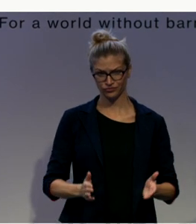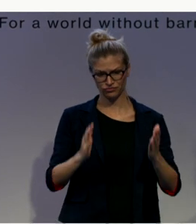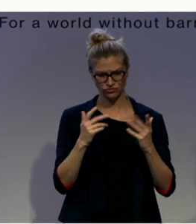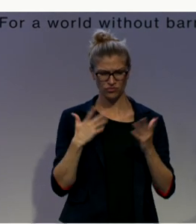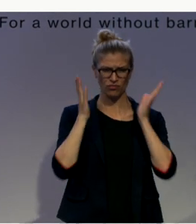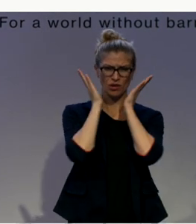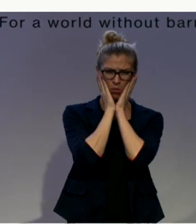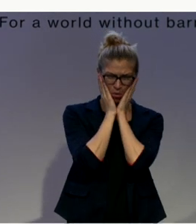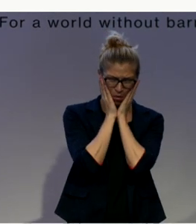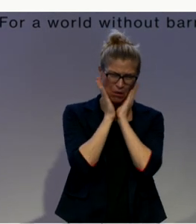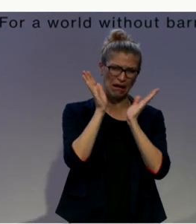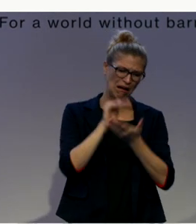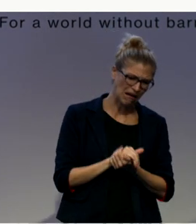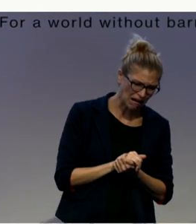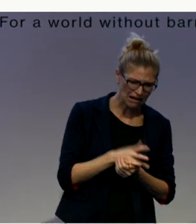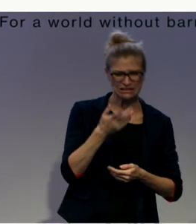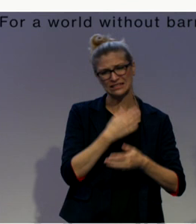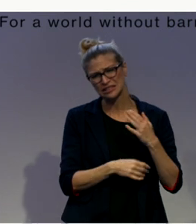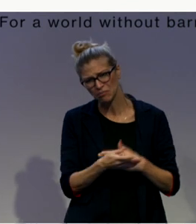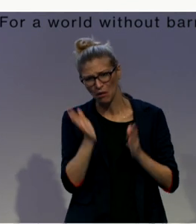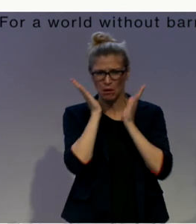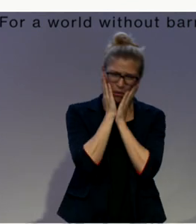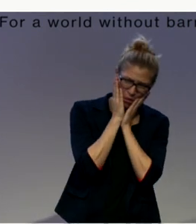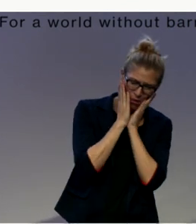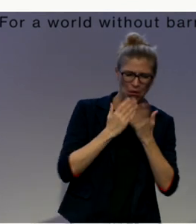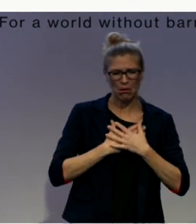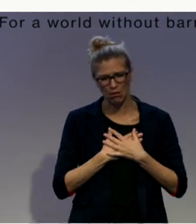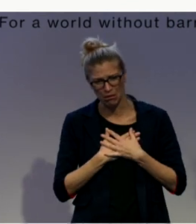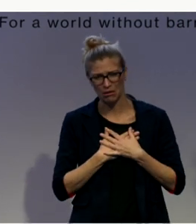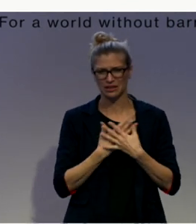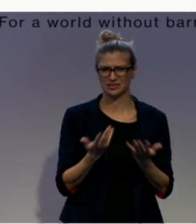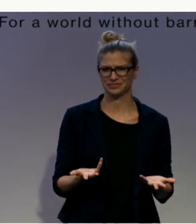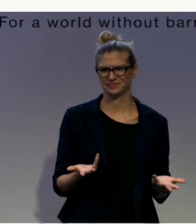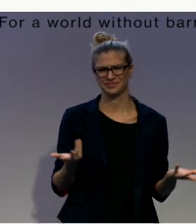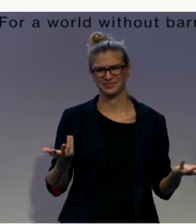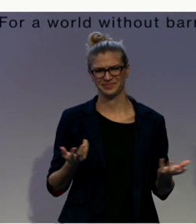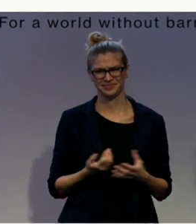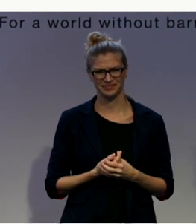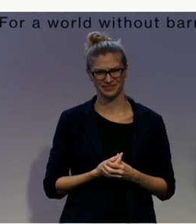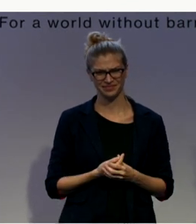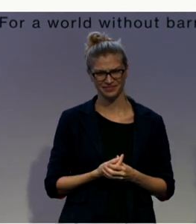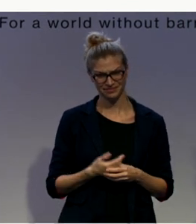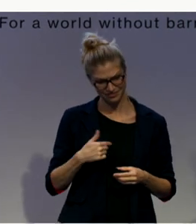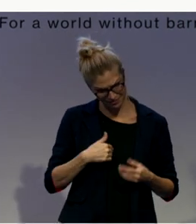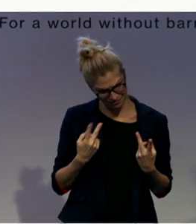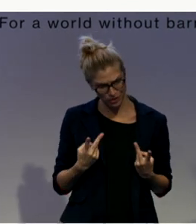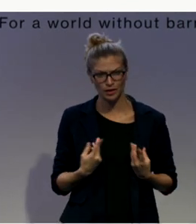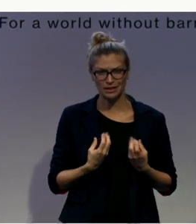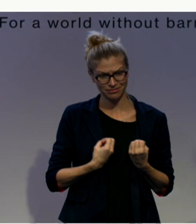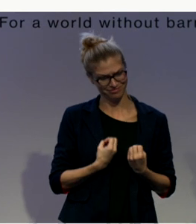a disability. So her message is, give